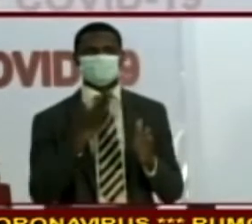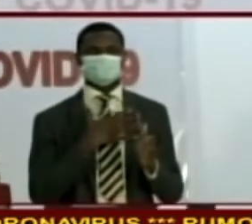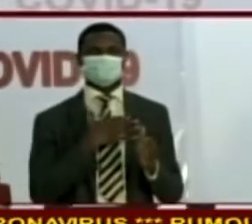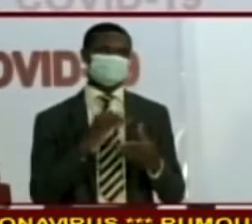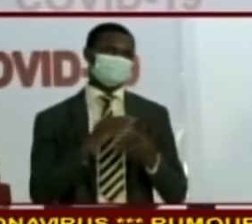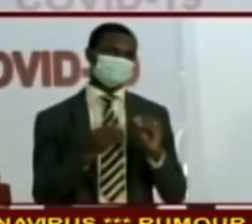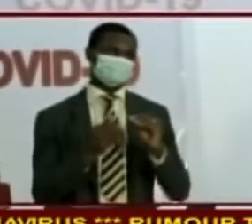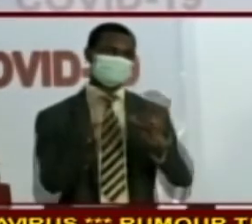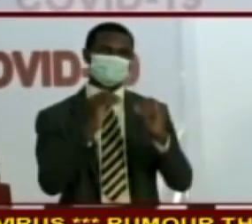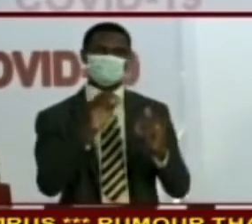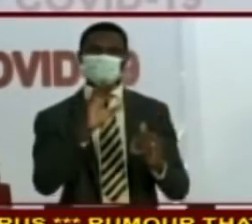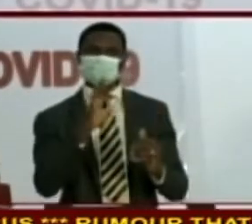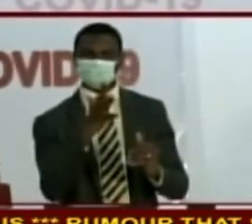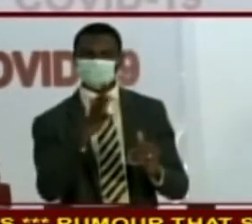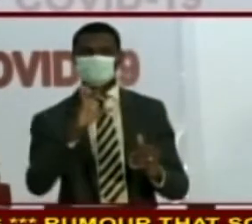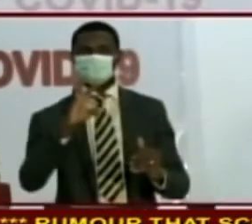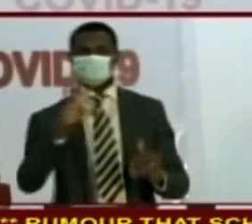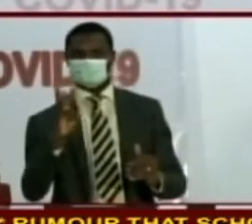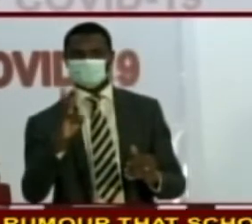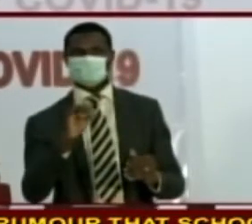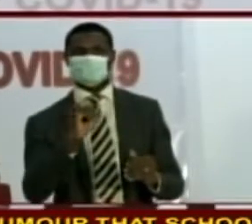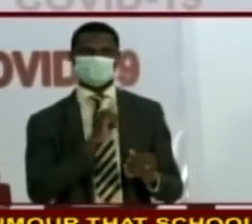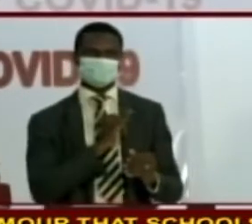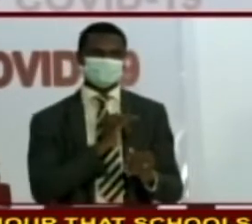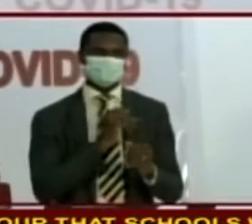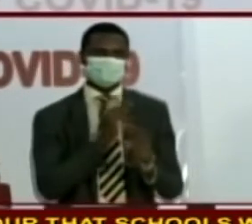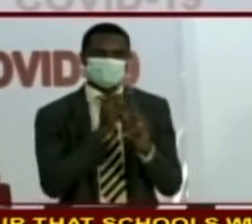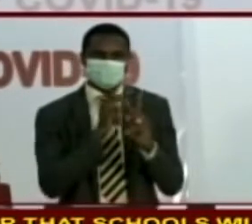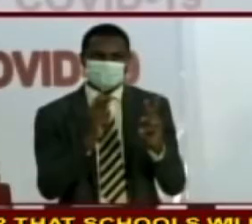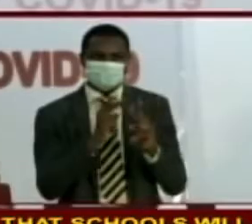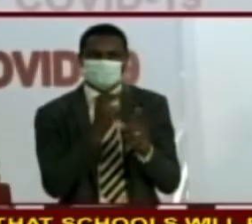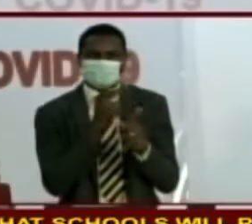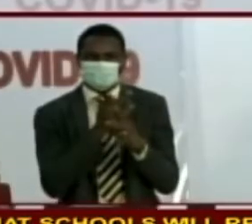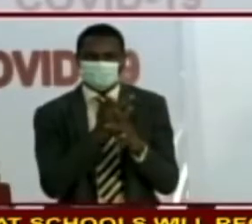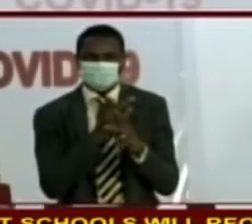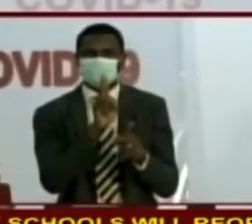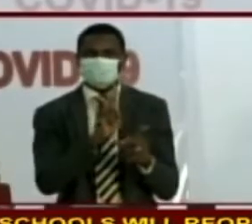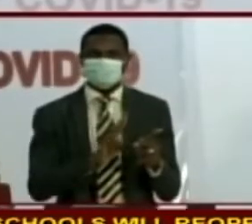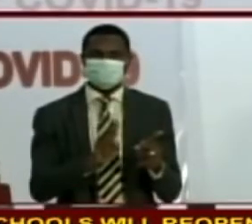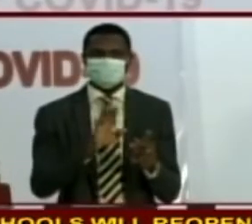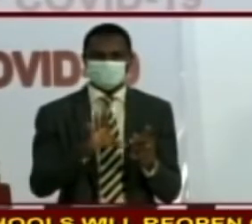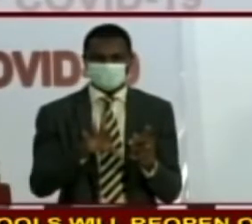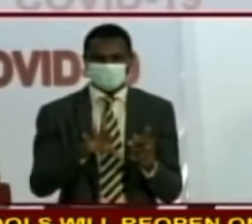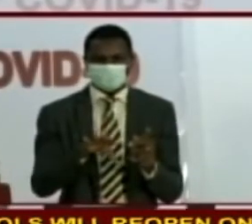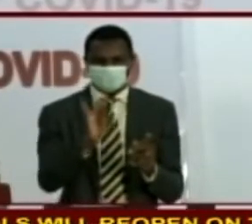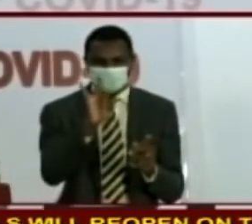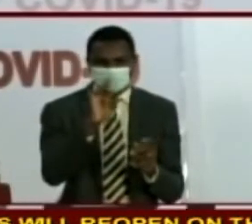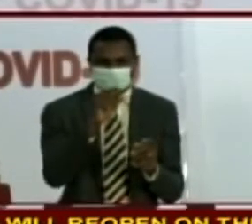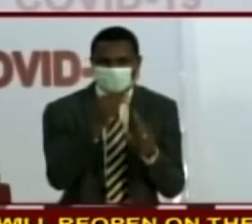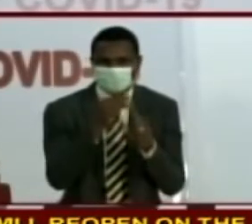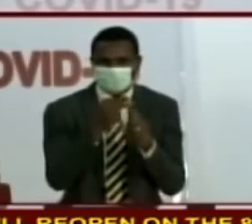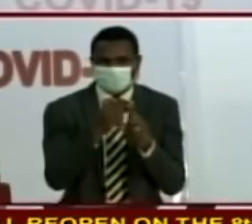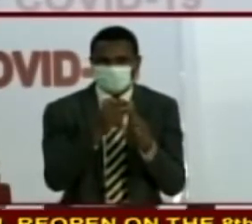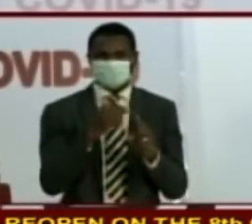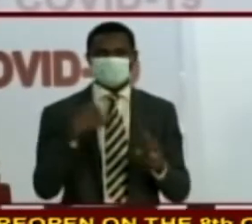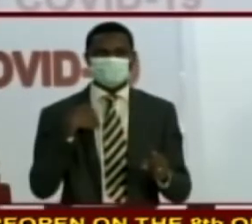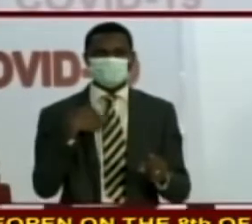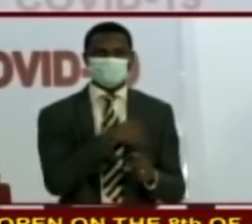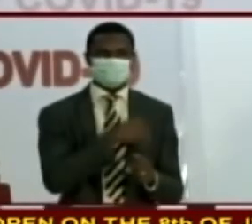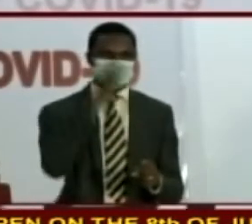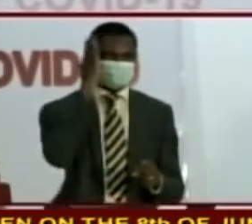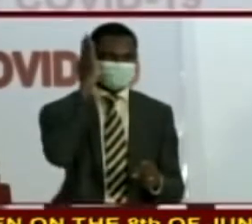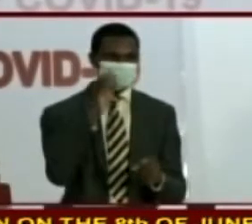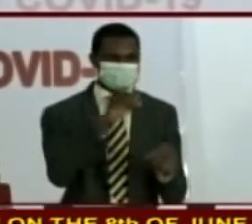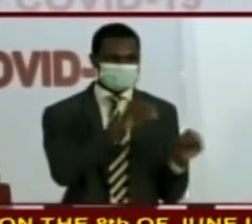paragraph 6, I was very, very careful about the choice of my words. And I said that we will put all measures in